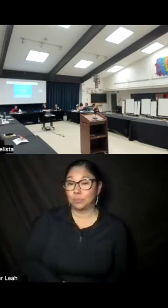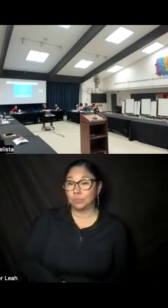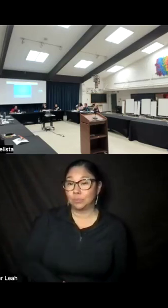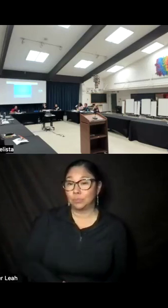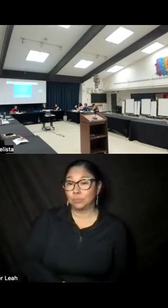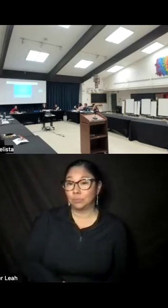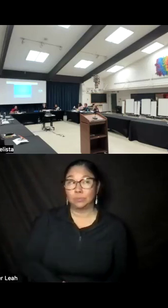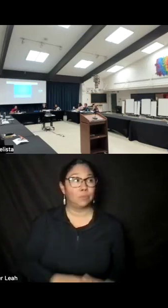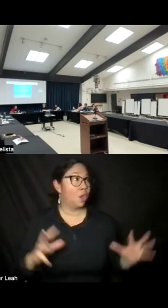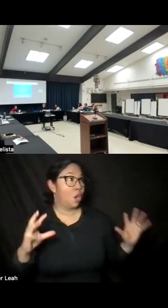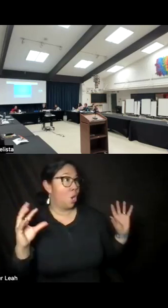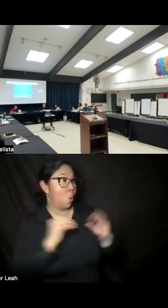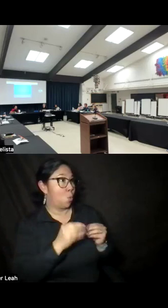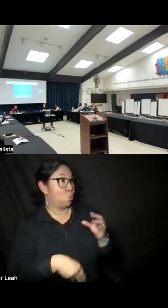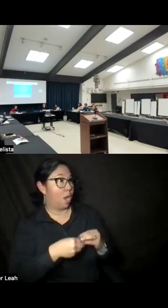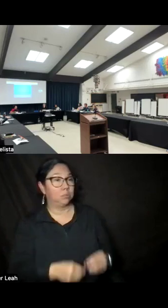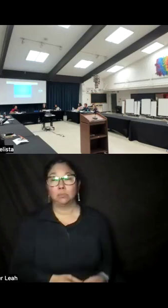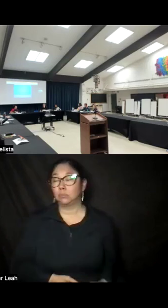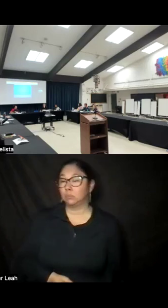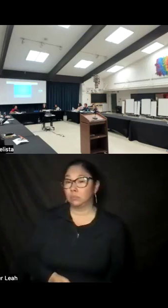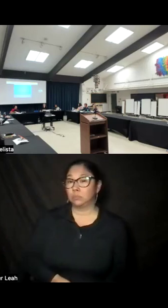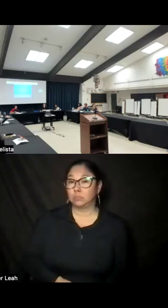I have no more to add.